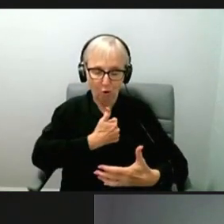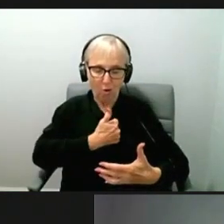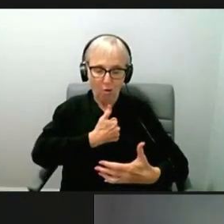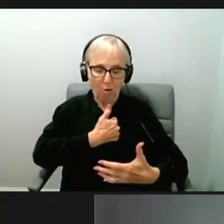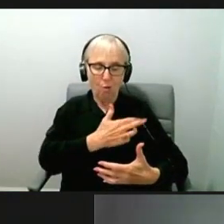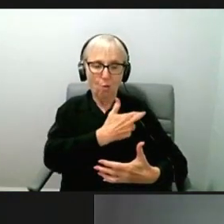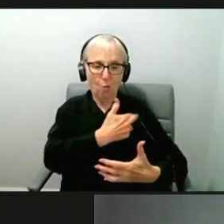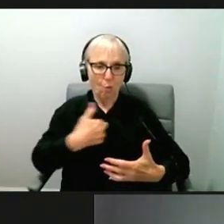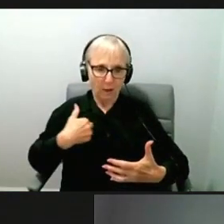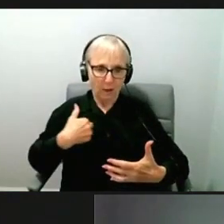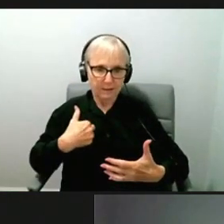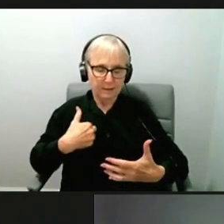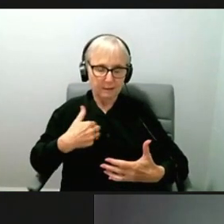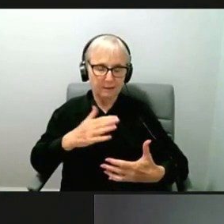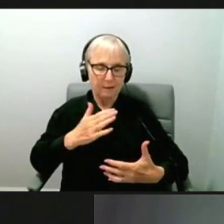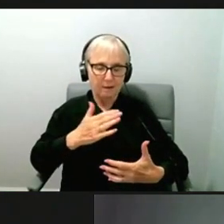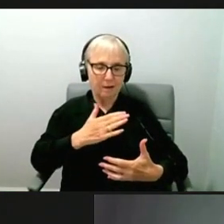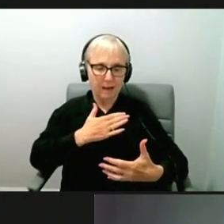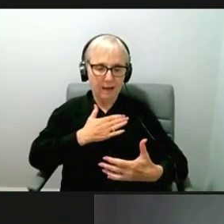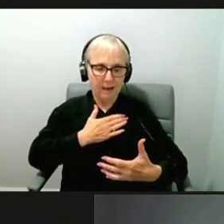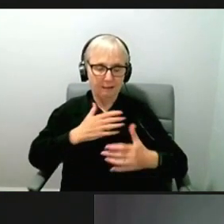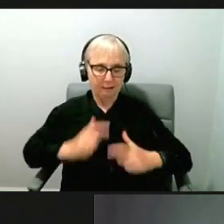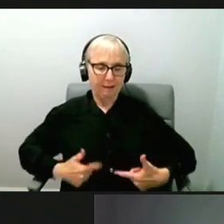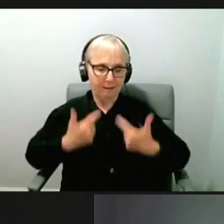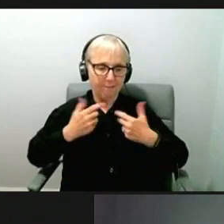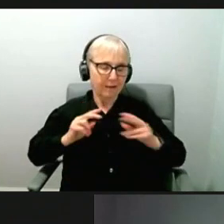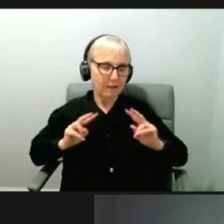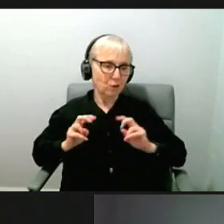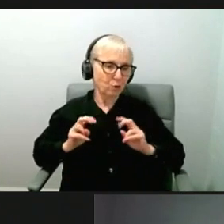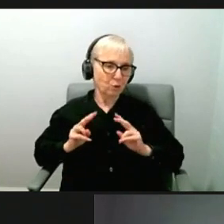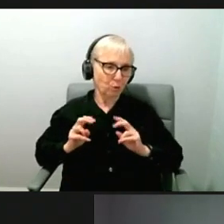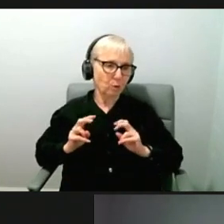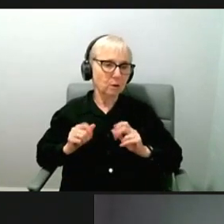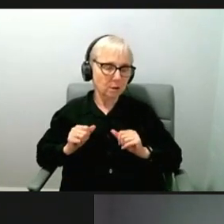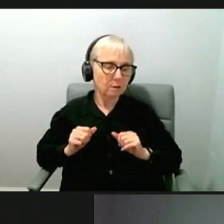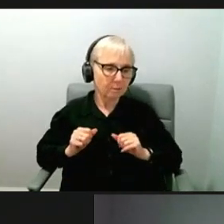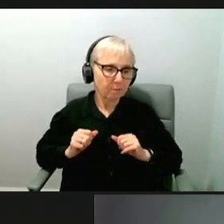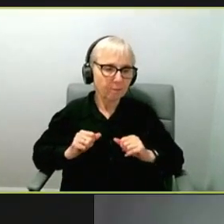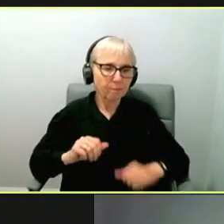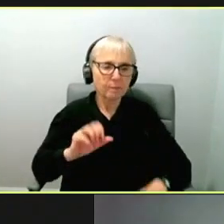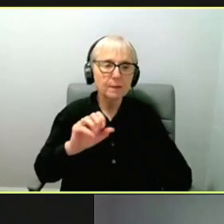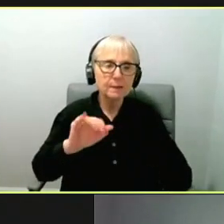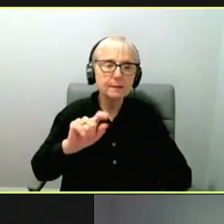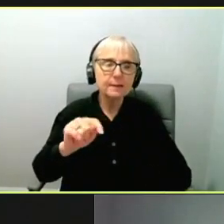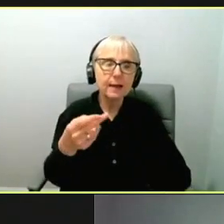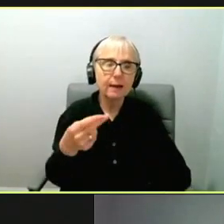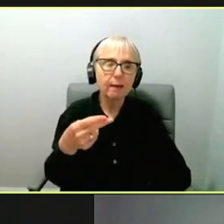risk is and your own personal life issues. All right, let's go to Seth Klayman.